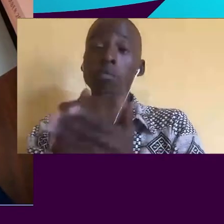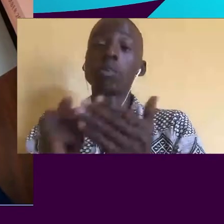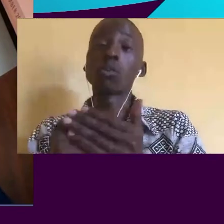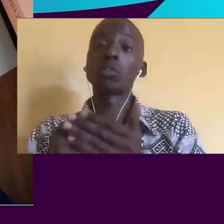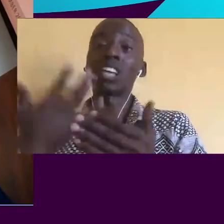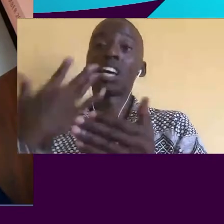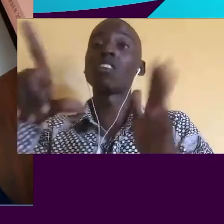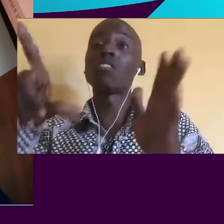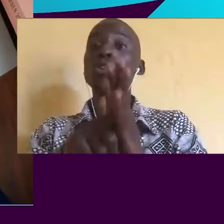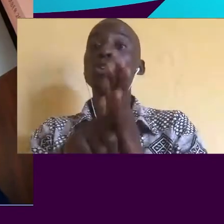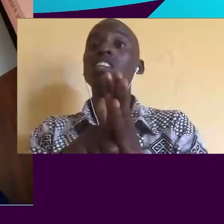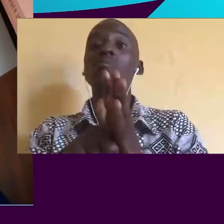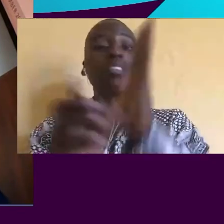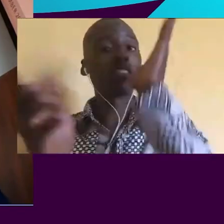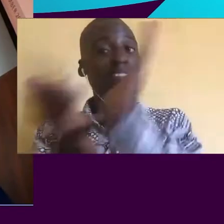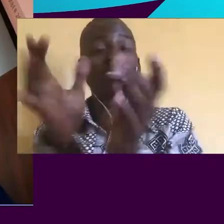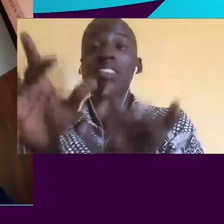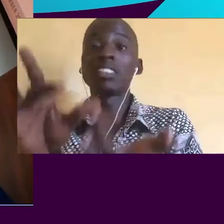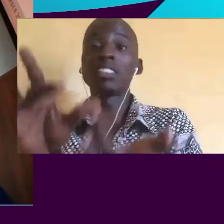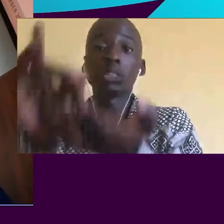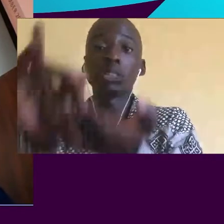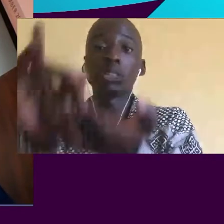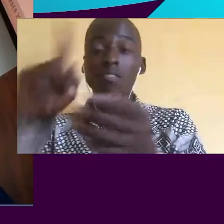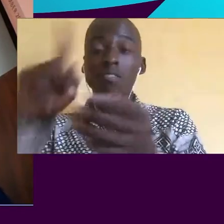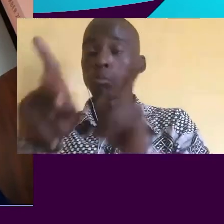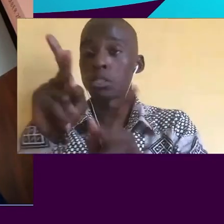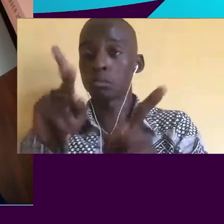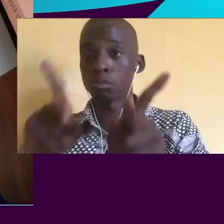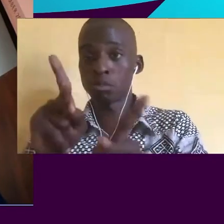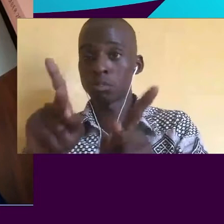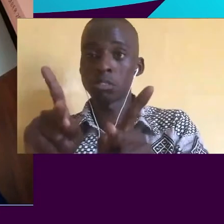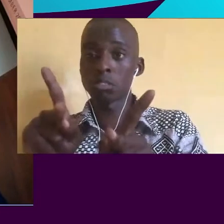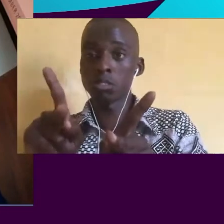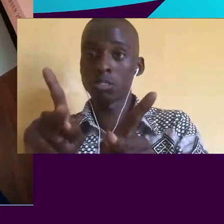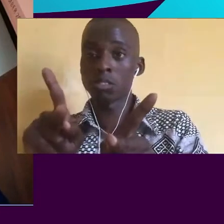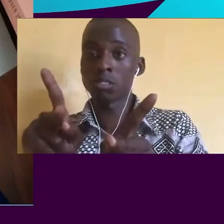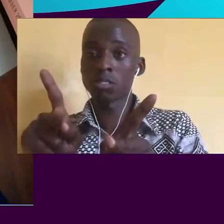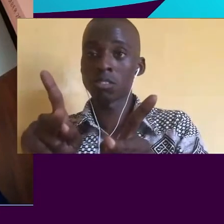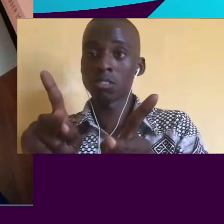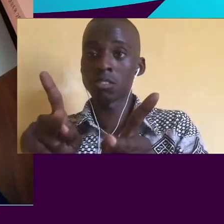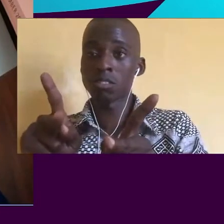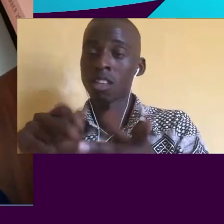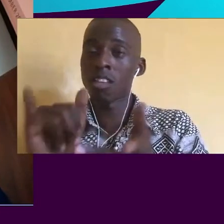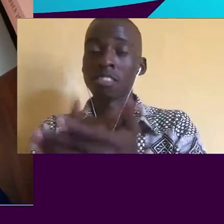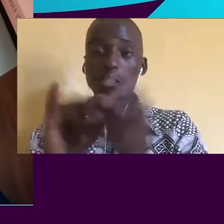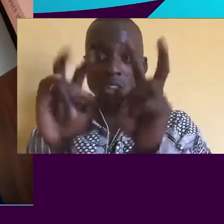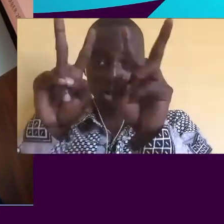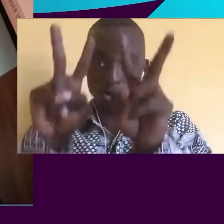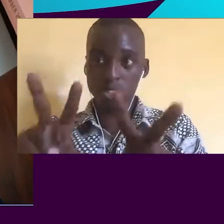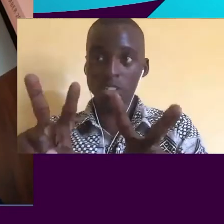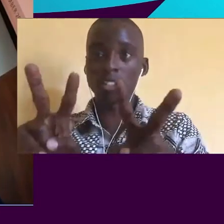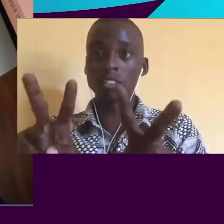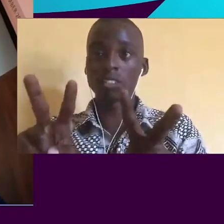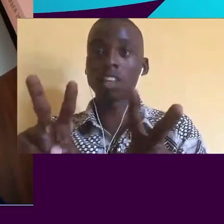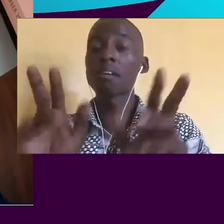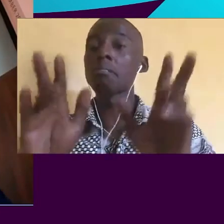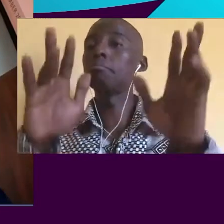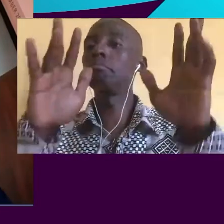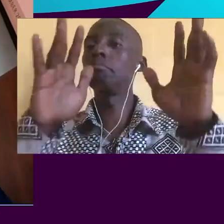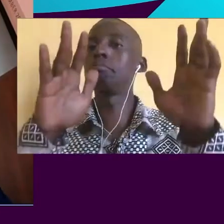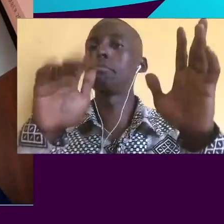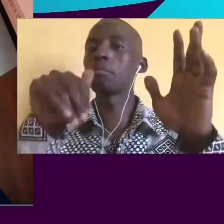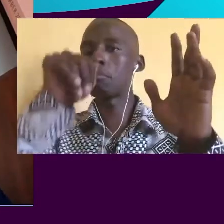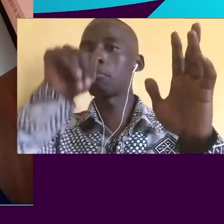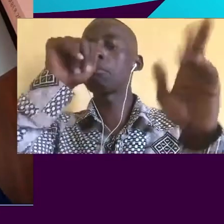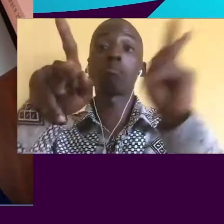disaster, especially for people that are already looked at as celebrities. It can really